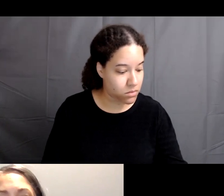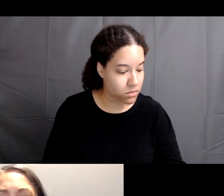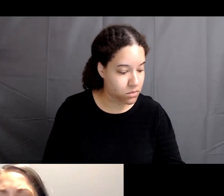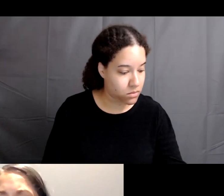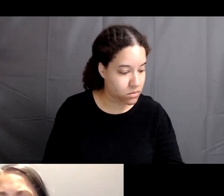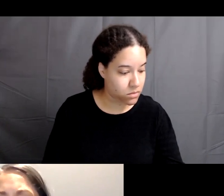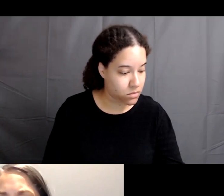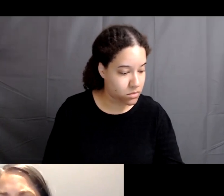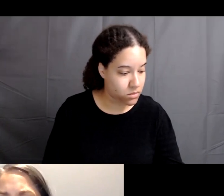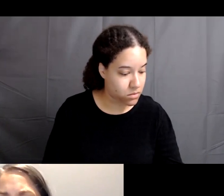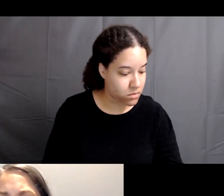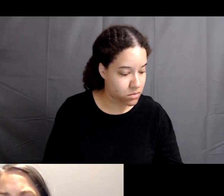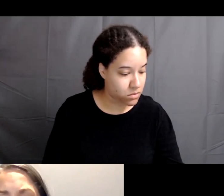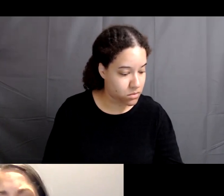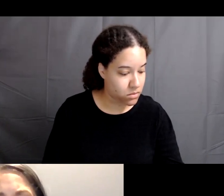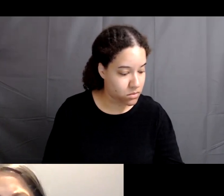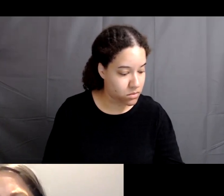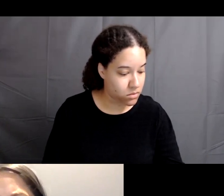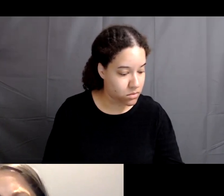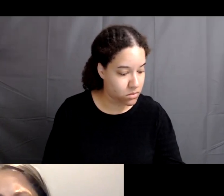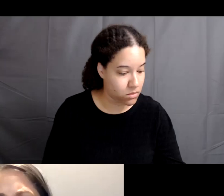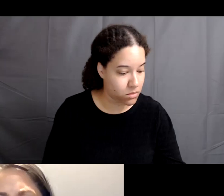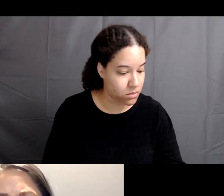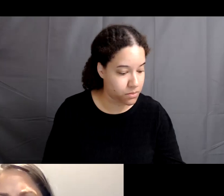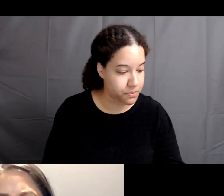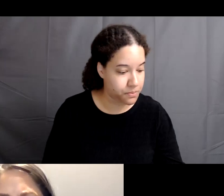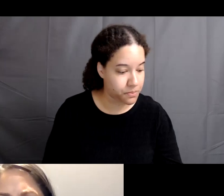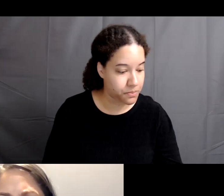I didn't think that went through.